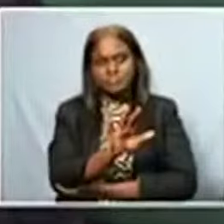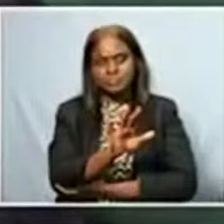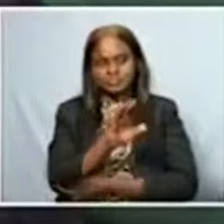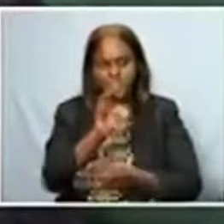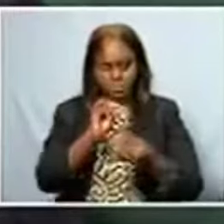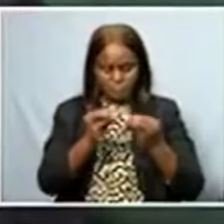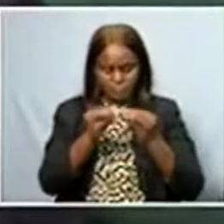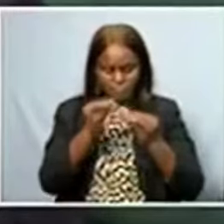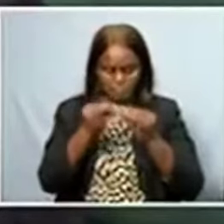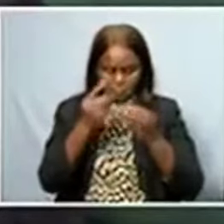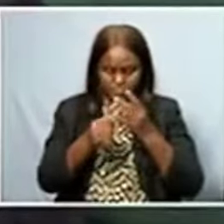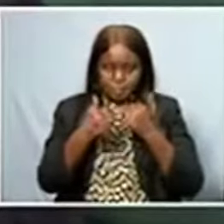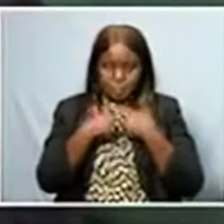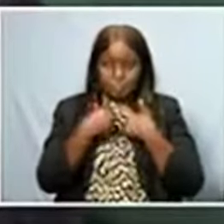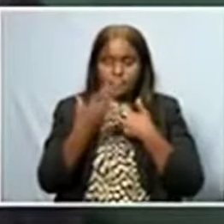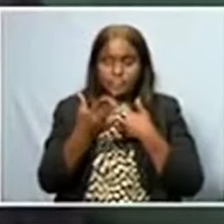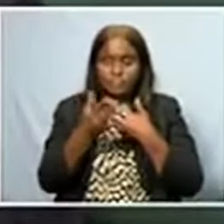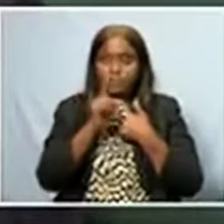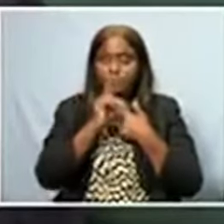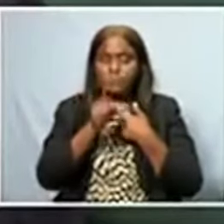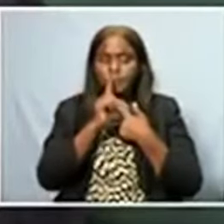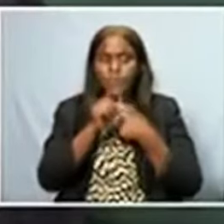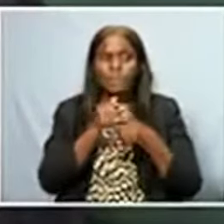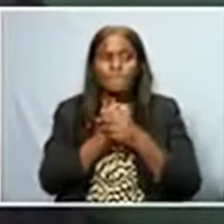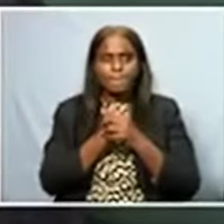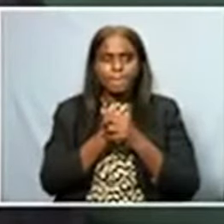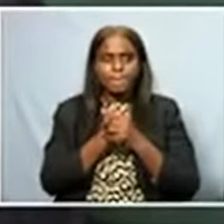figures that are